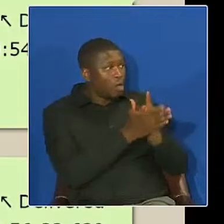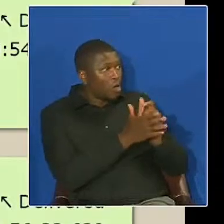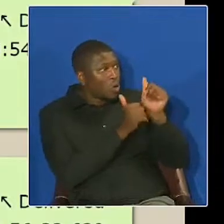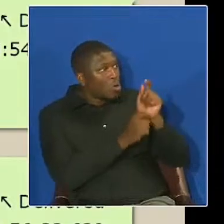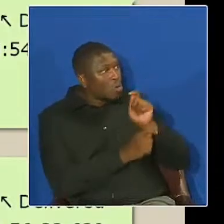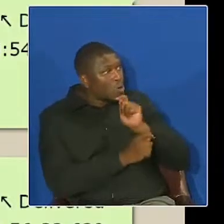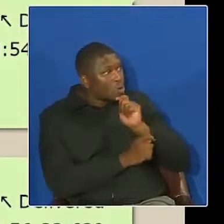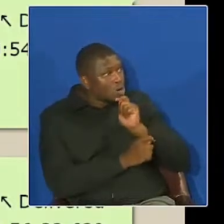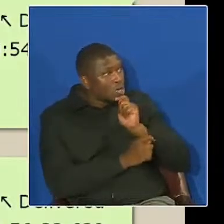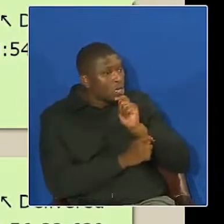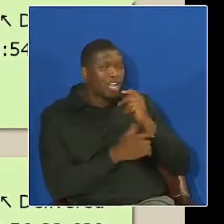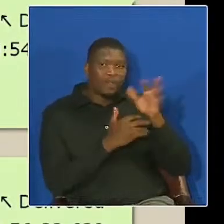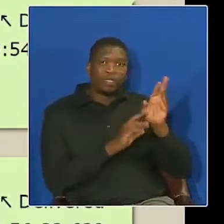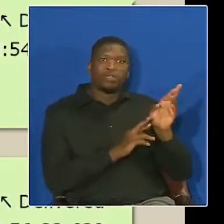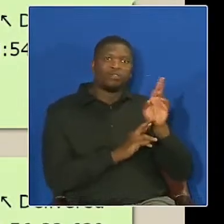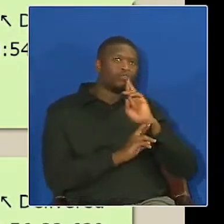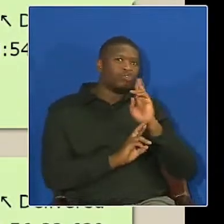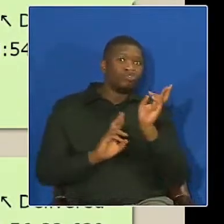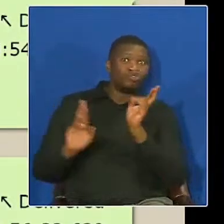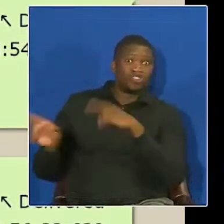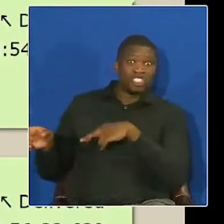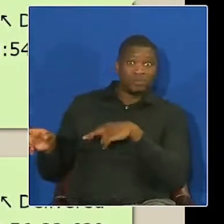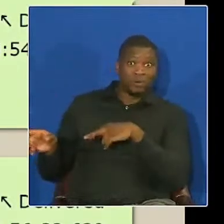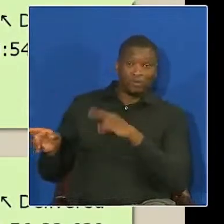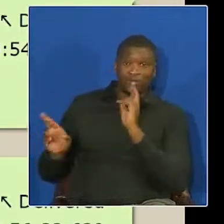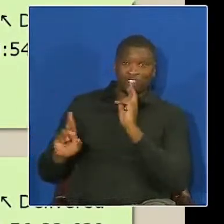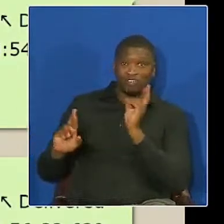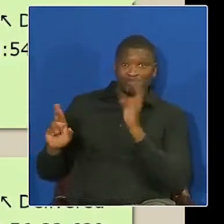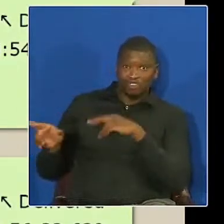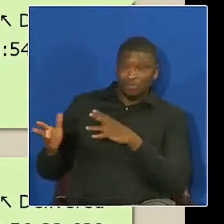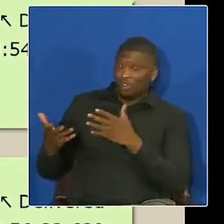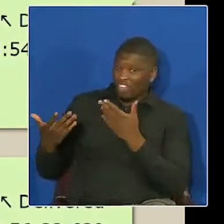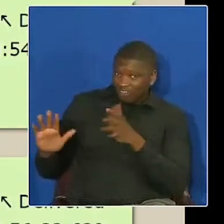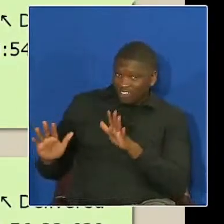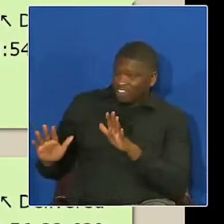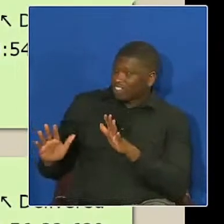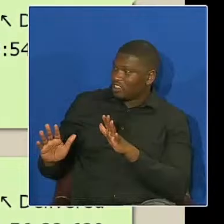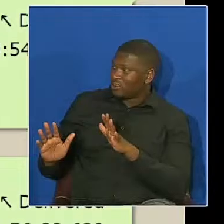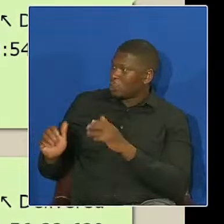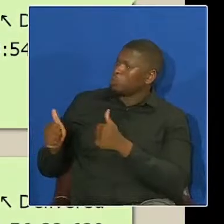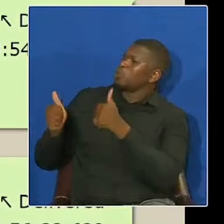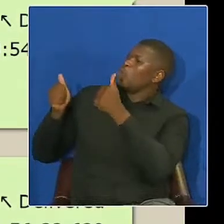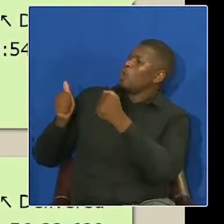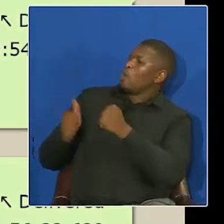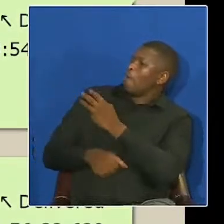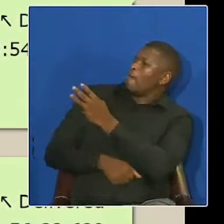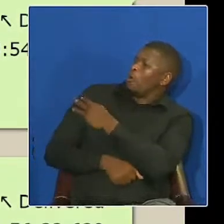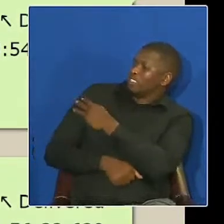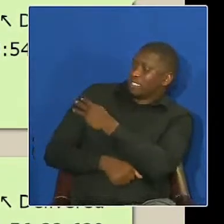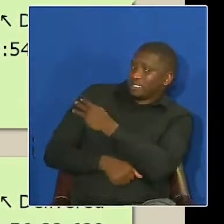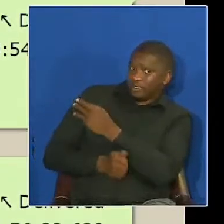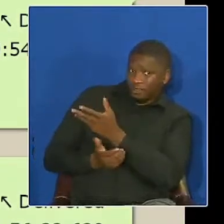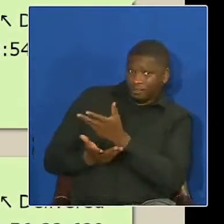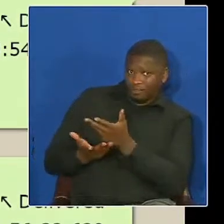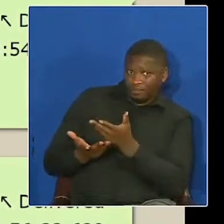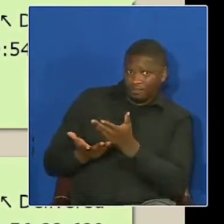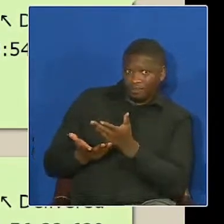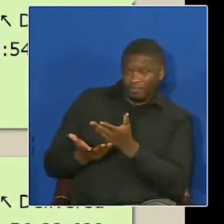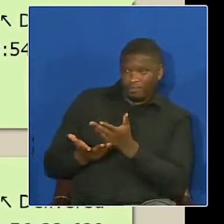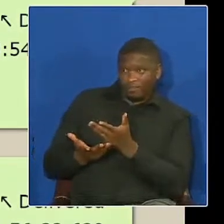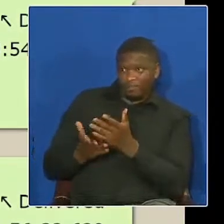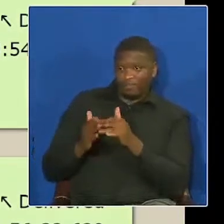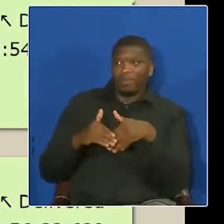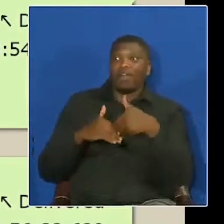few minutes after receiving that message, Mr. Brown Mokhotsi responds, sure, my boss. And then